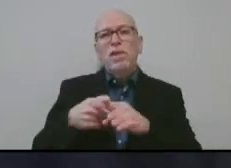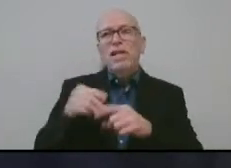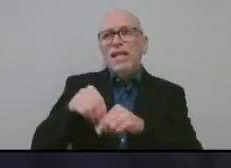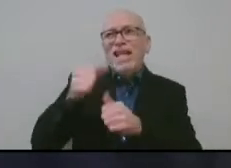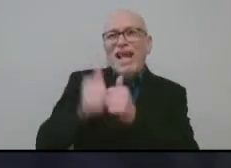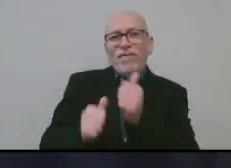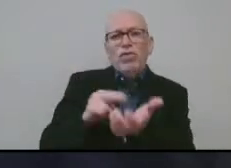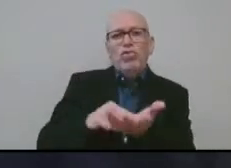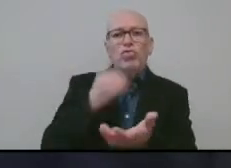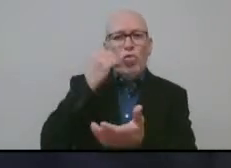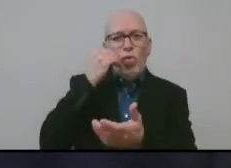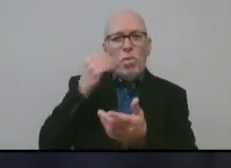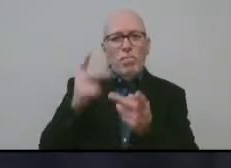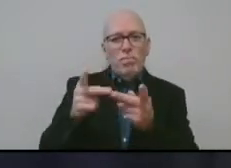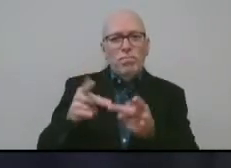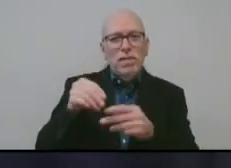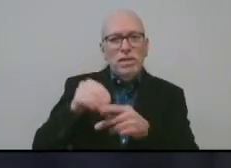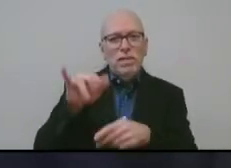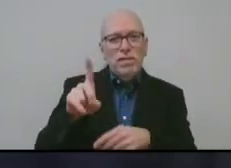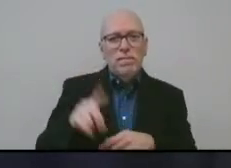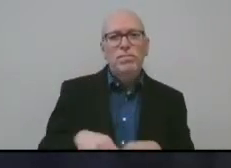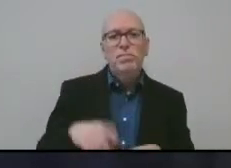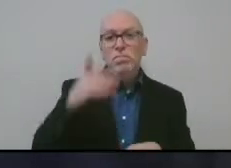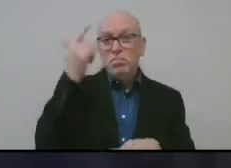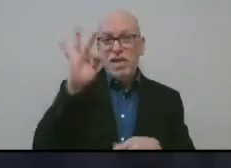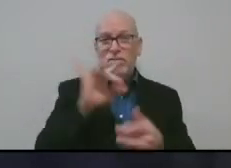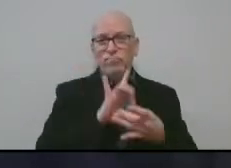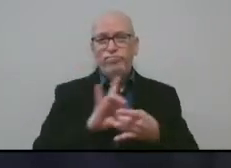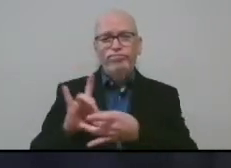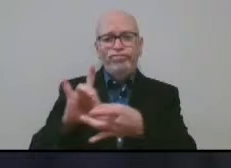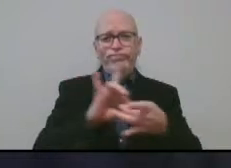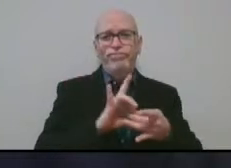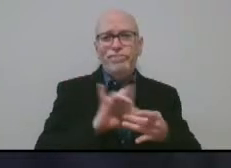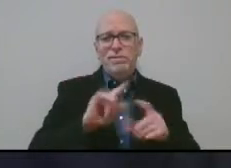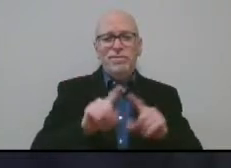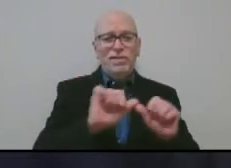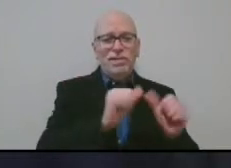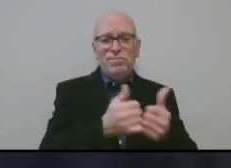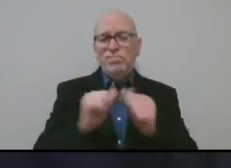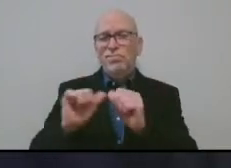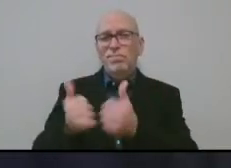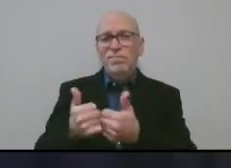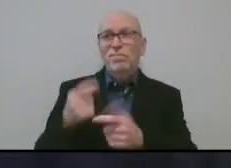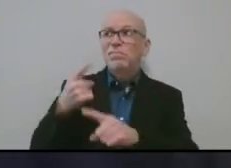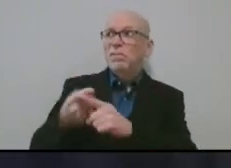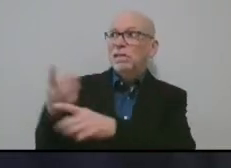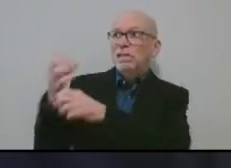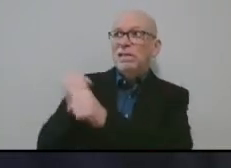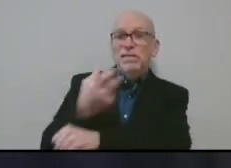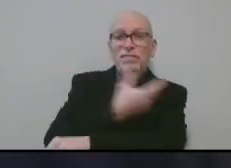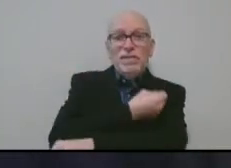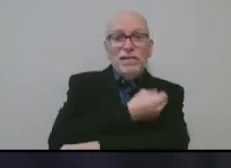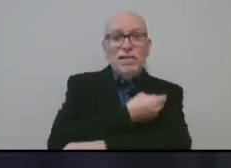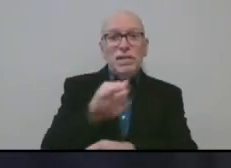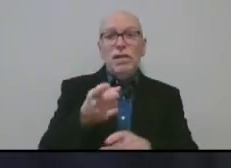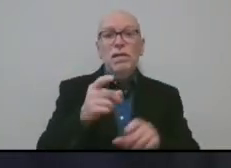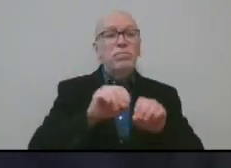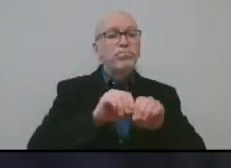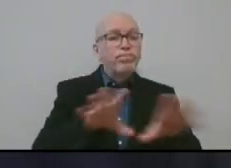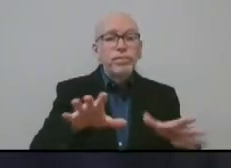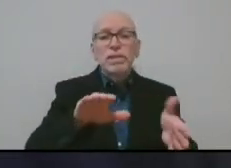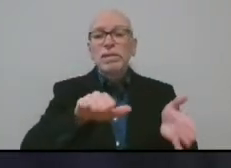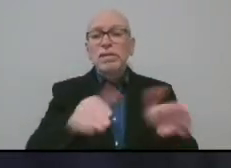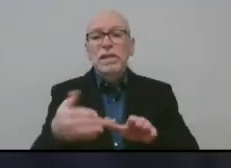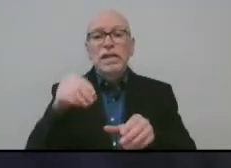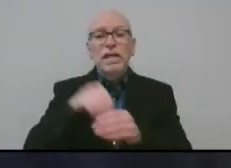state. Due to the collective effort of our agencies and the arrival of vaccines, the rate of outbreaks and deaths within long-term